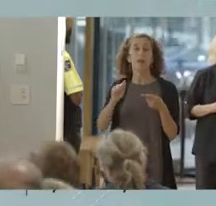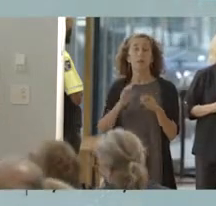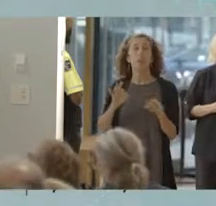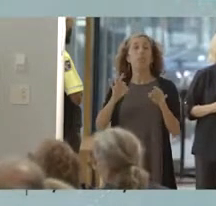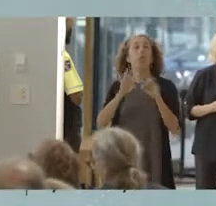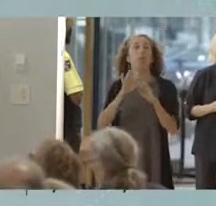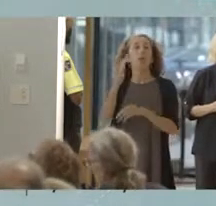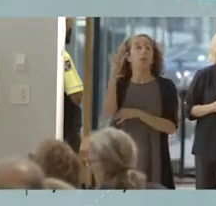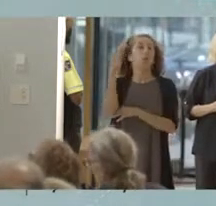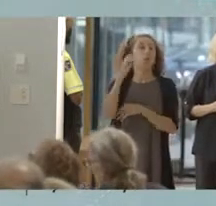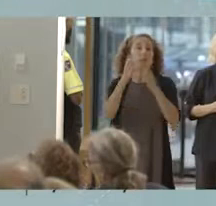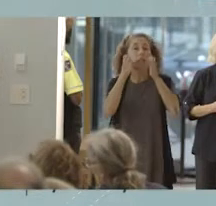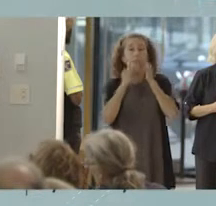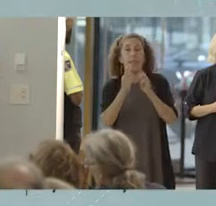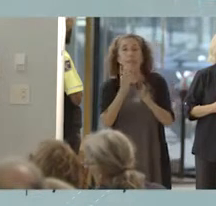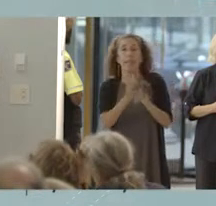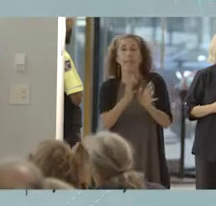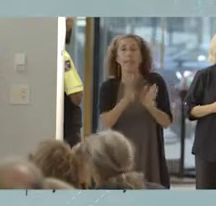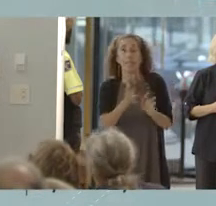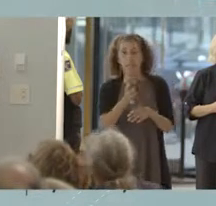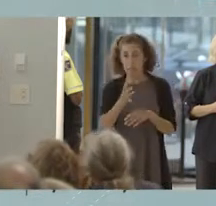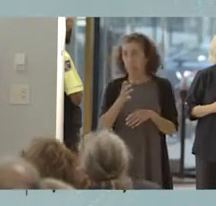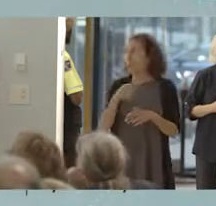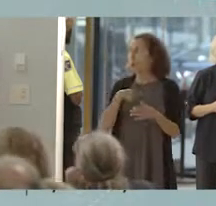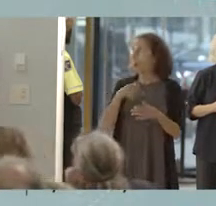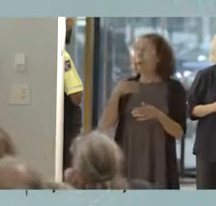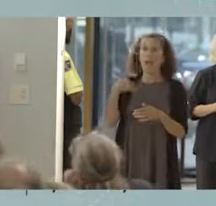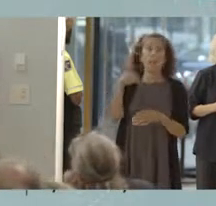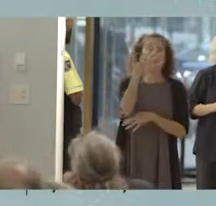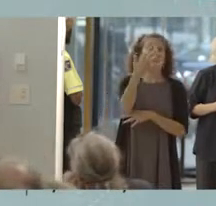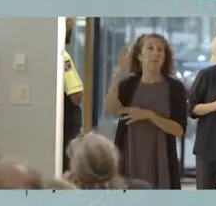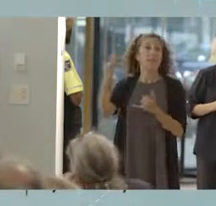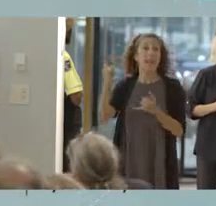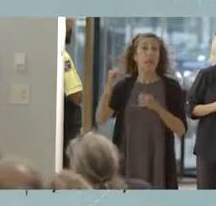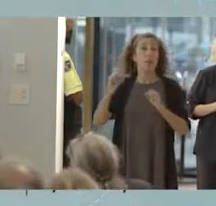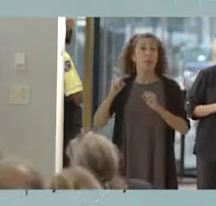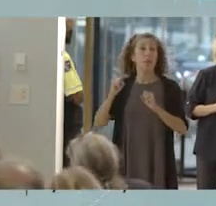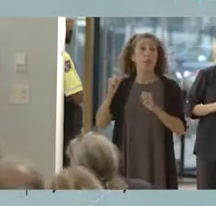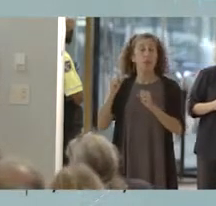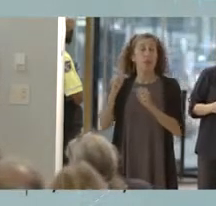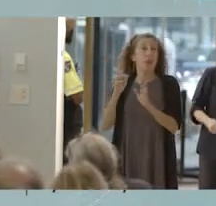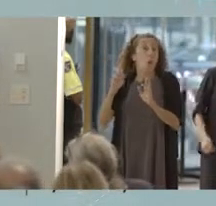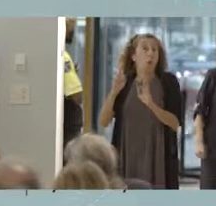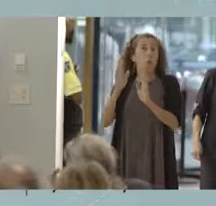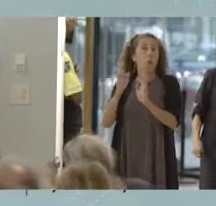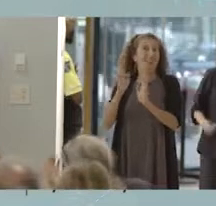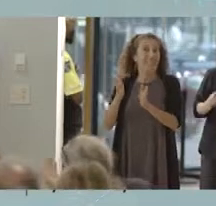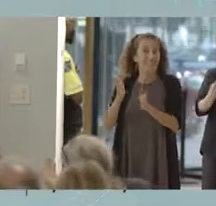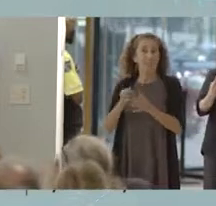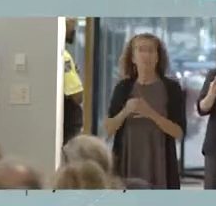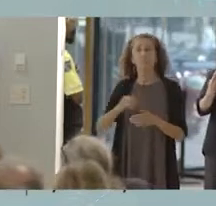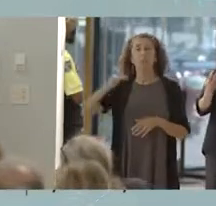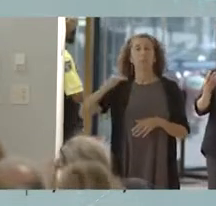can in this really beautiful stand of trees that are on axis with the Winter Garden. So there's a low element here of about 3 feet